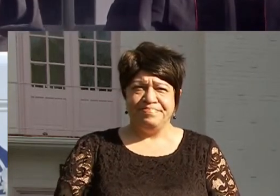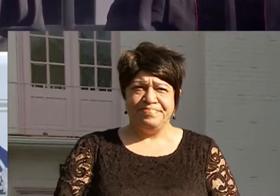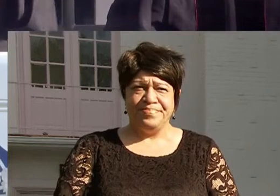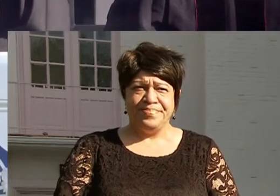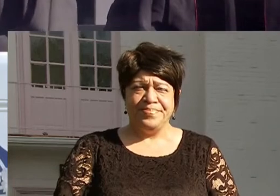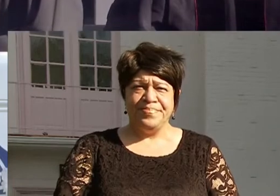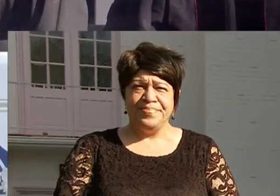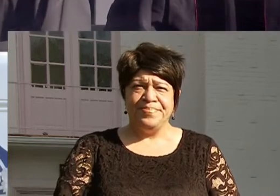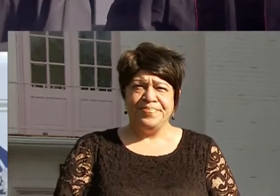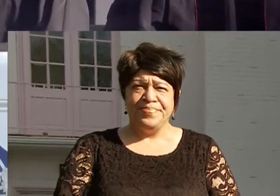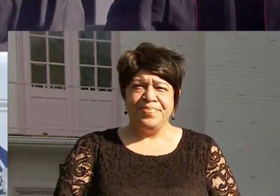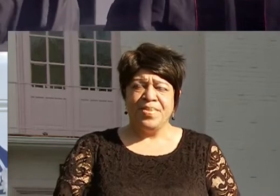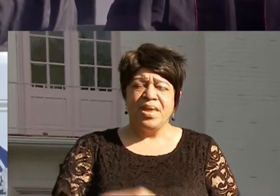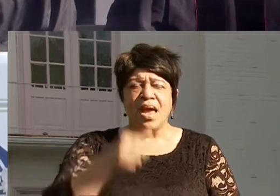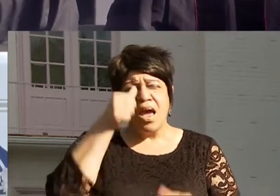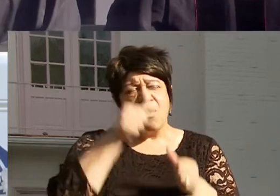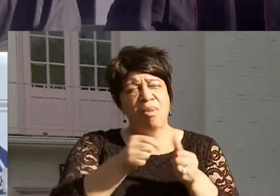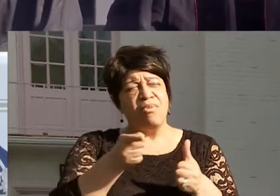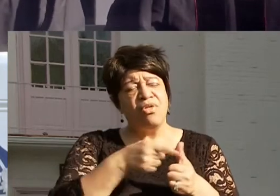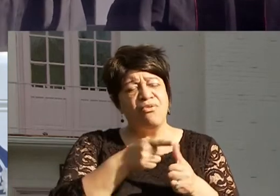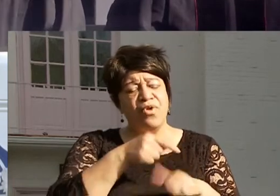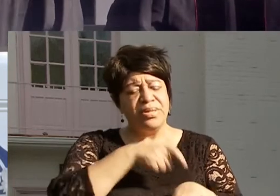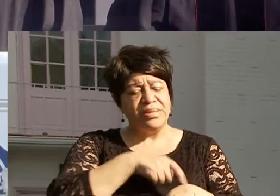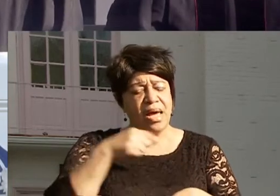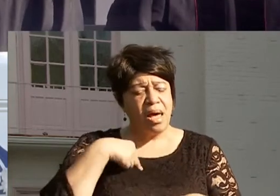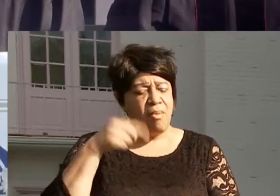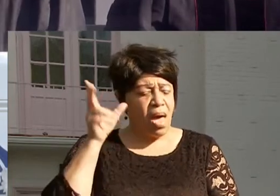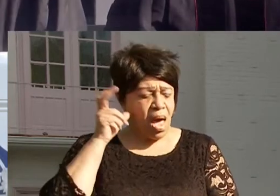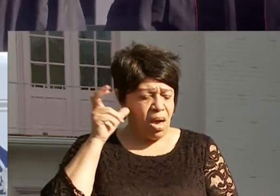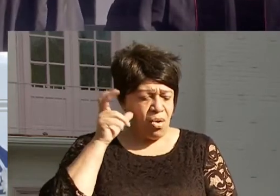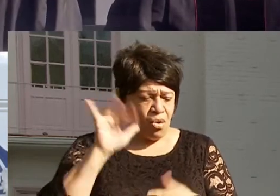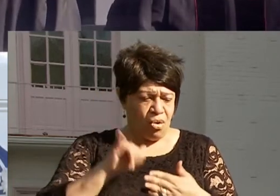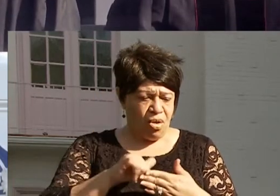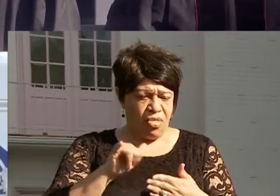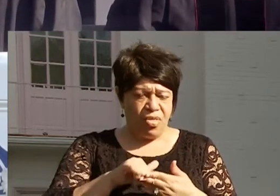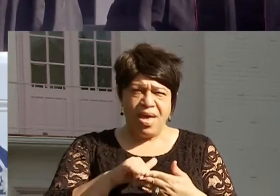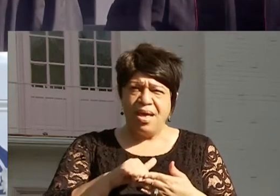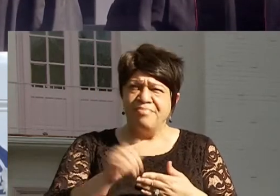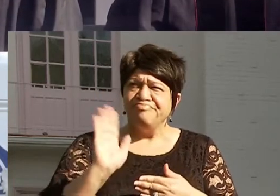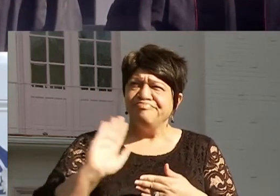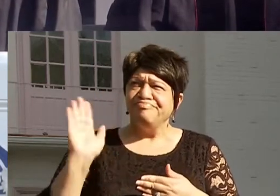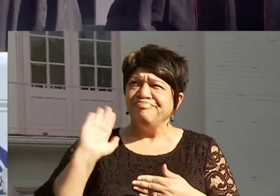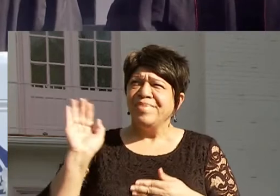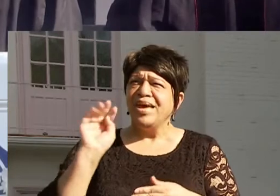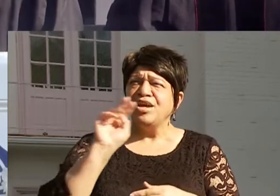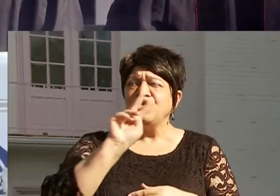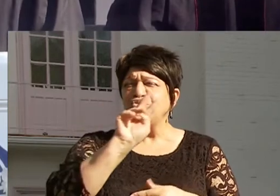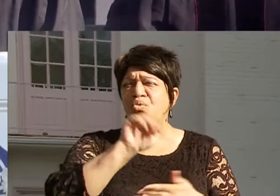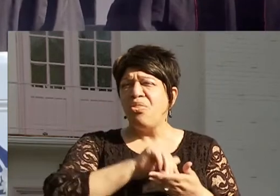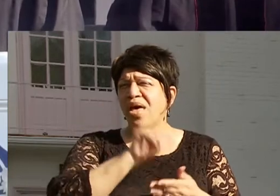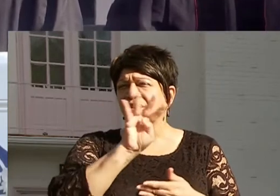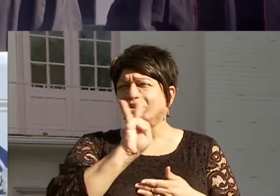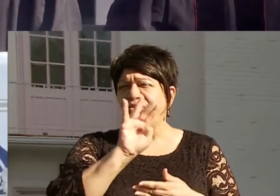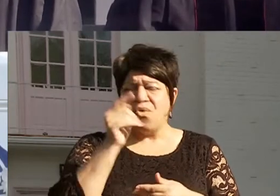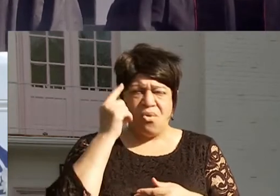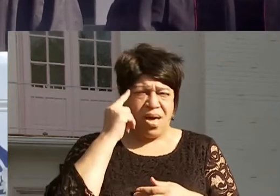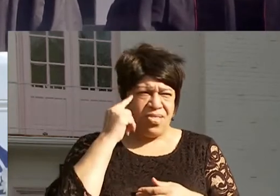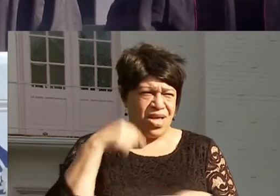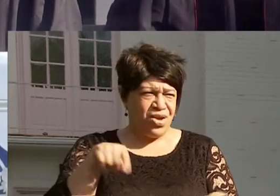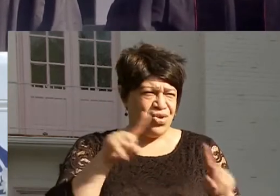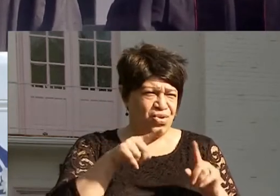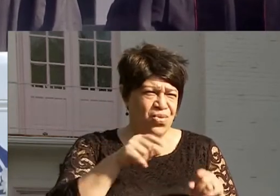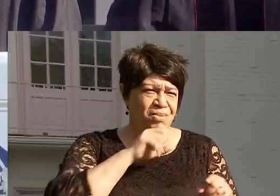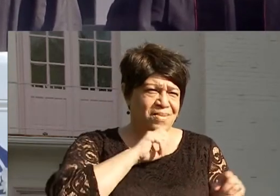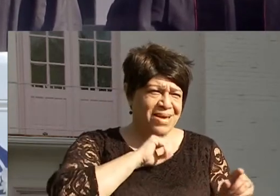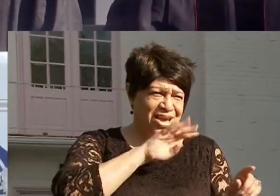I remember the first time I heard that phrase. I was on set shooting a scene back in 2004. I think you guys were